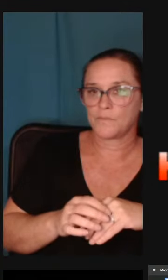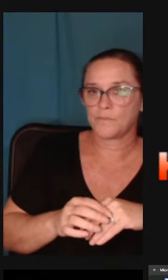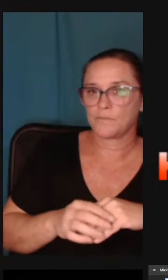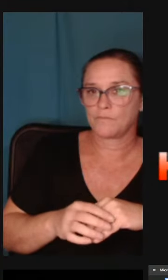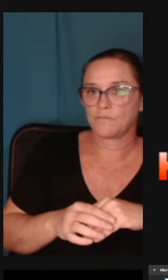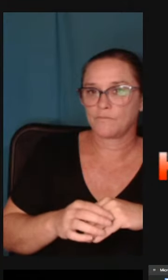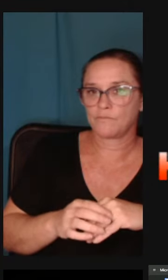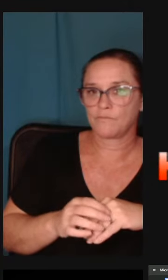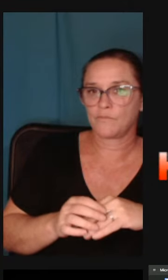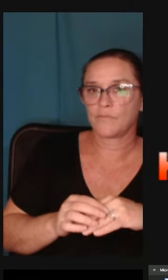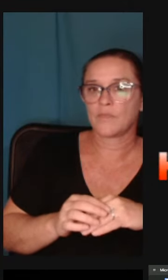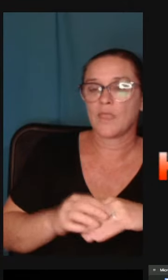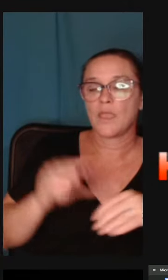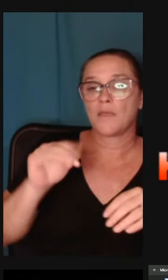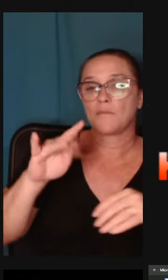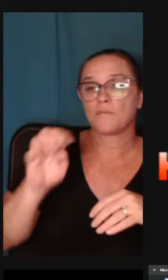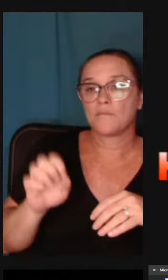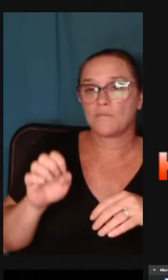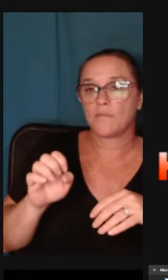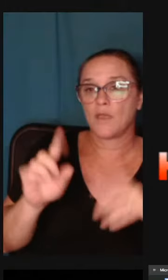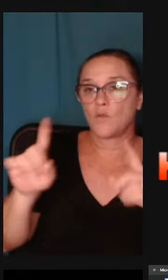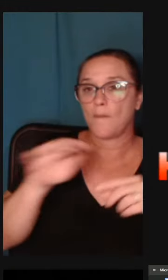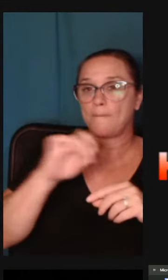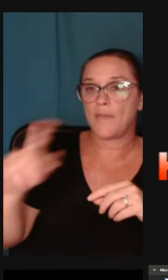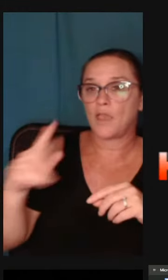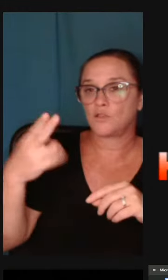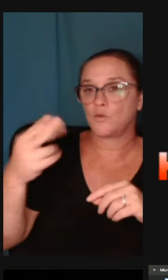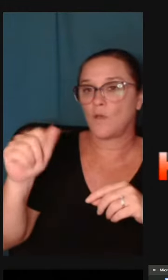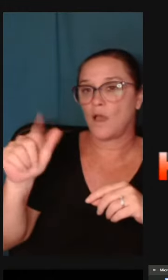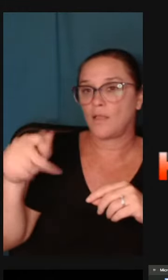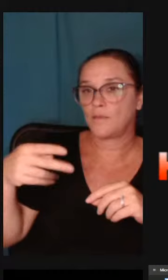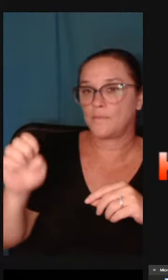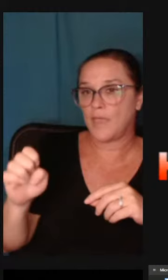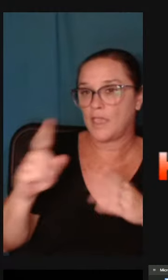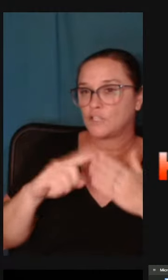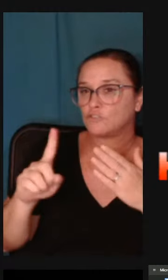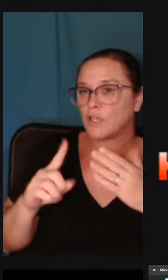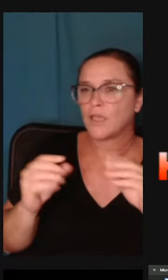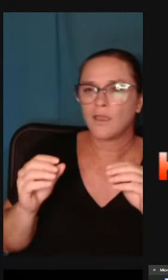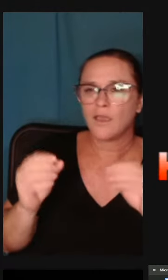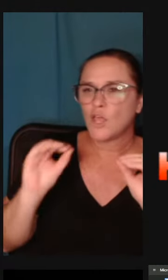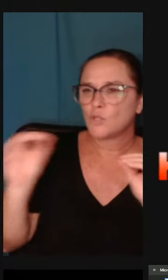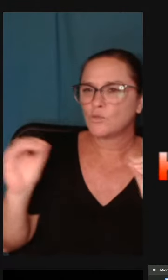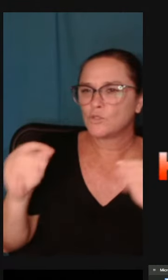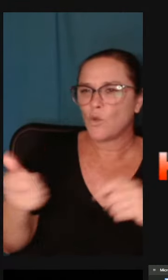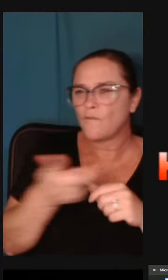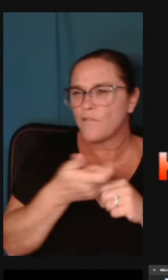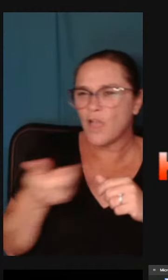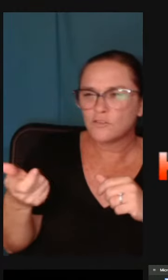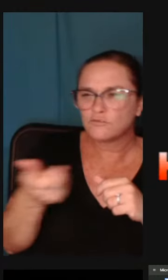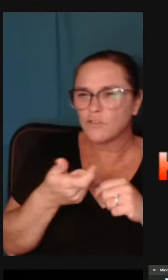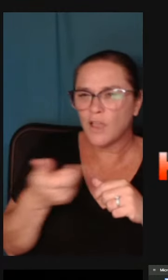Mike decided to return to Halape and check in. Unfortunately, no flashlight worked. Using only a